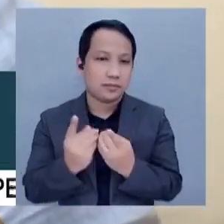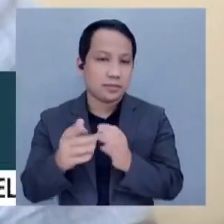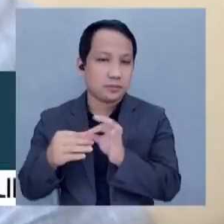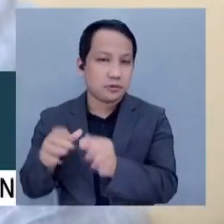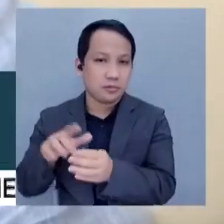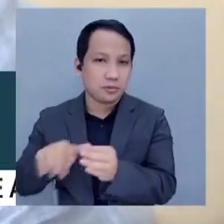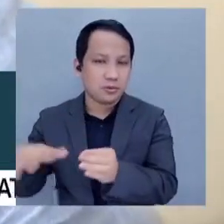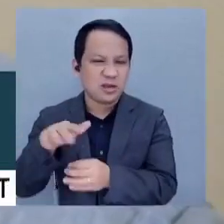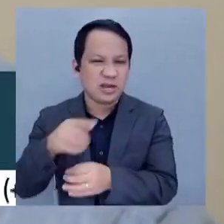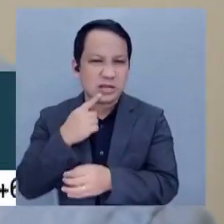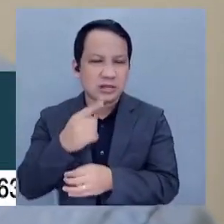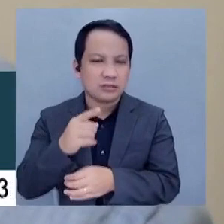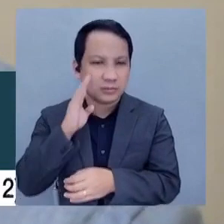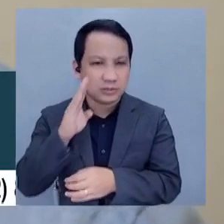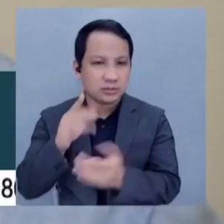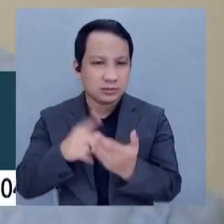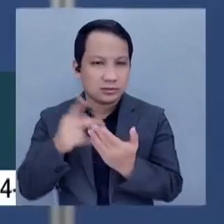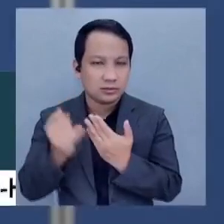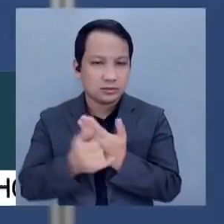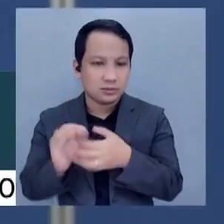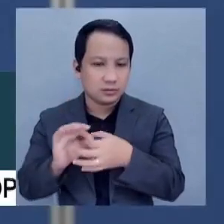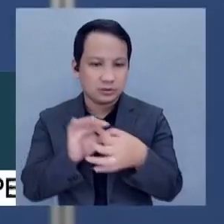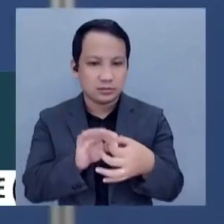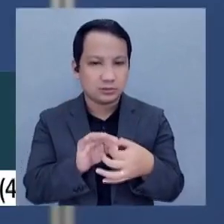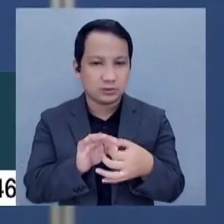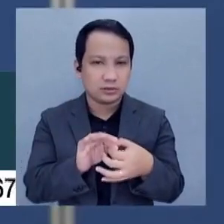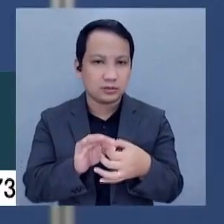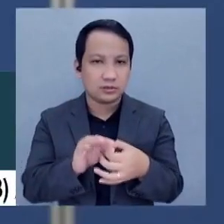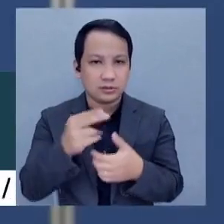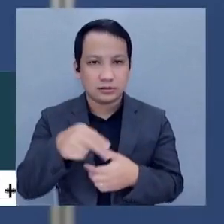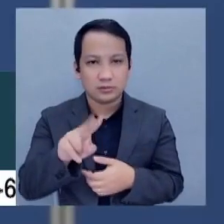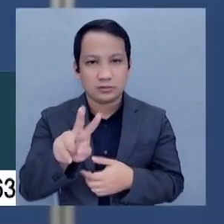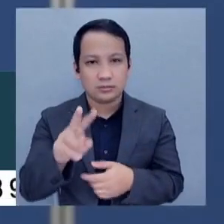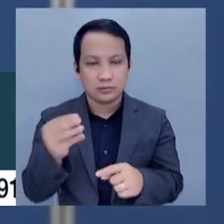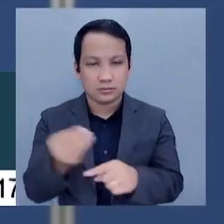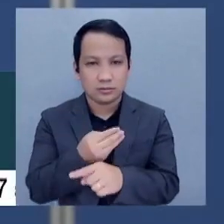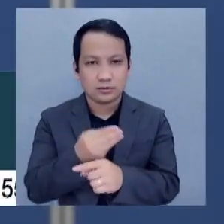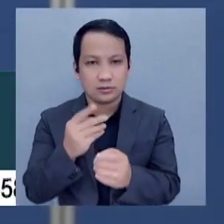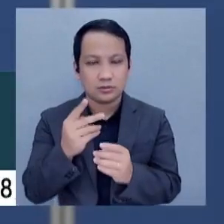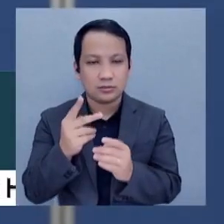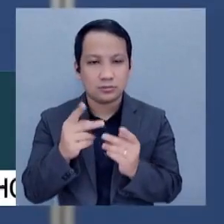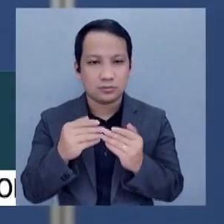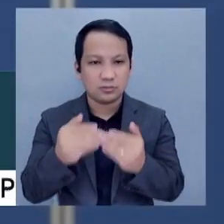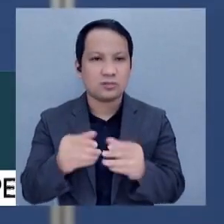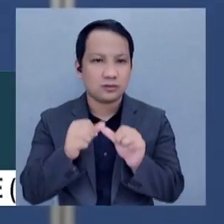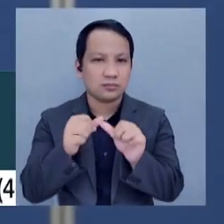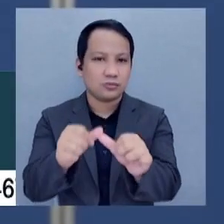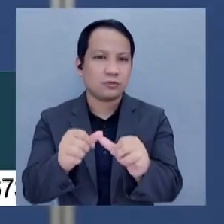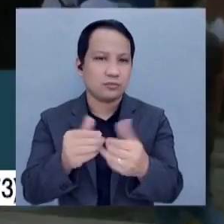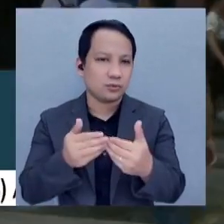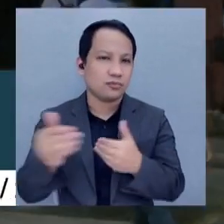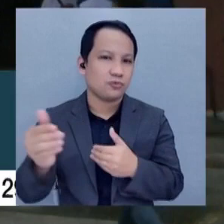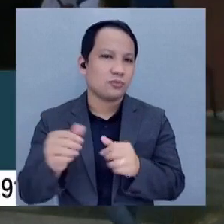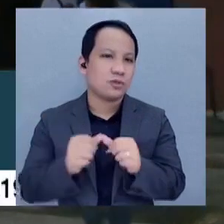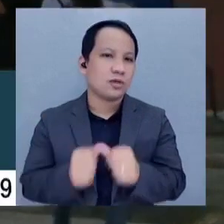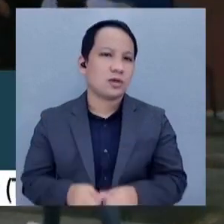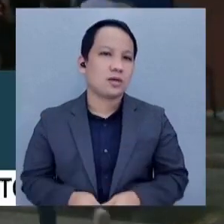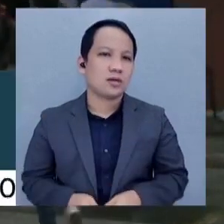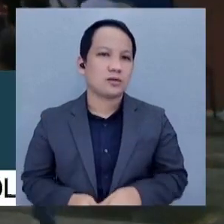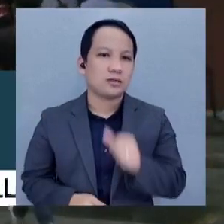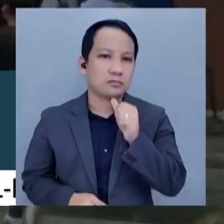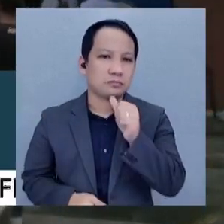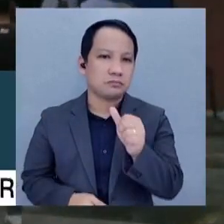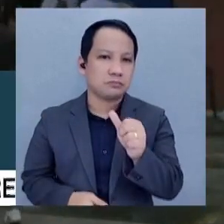their projects, including the contested PUV modernization program, that's going to push through. He also believes the